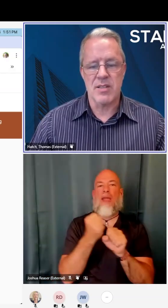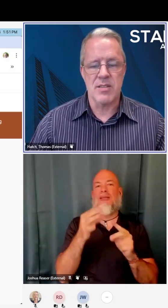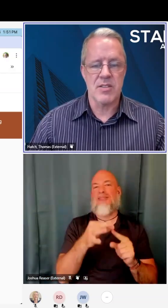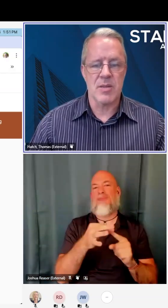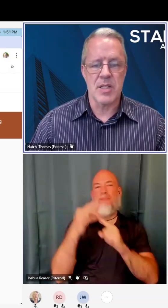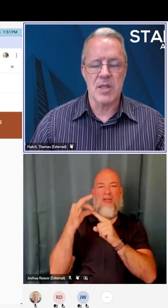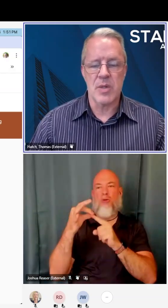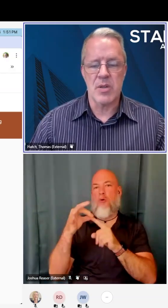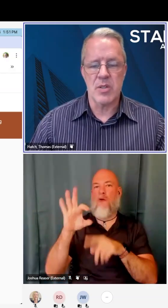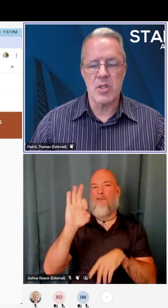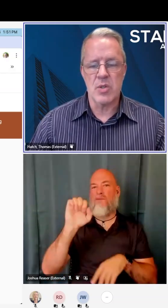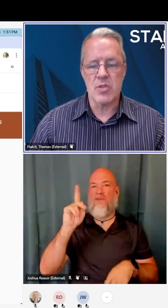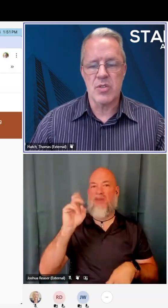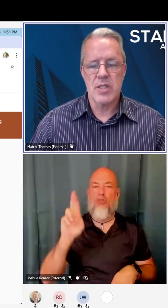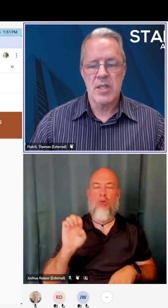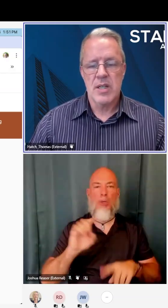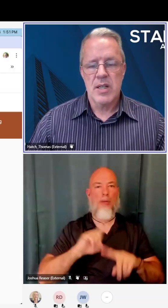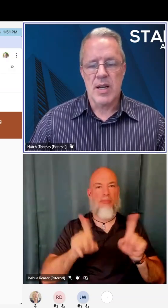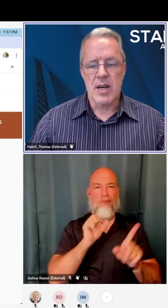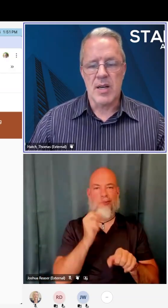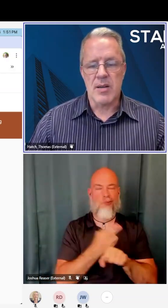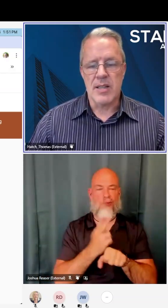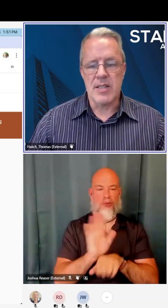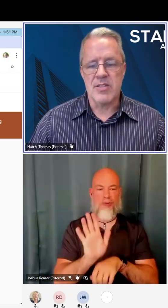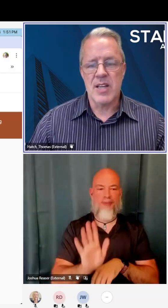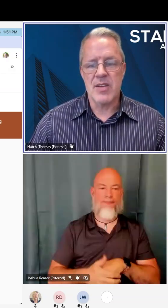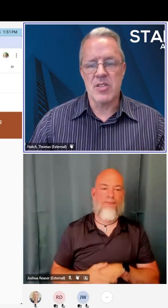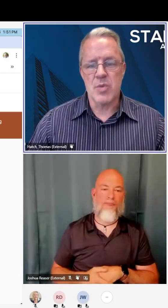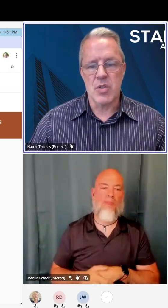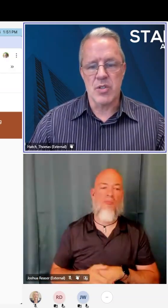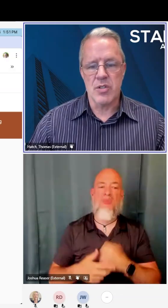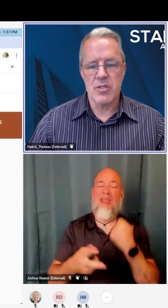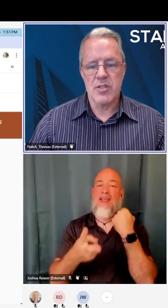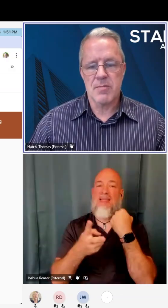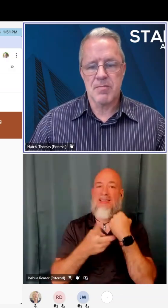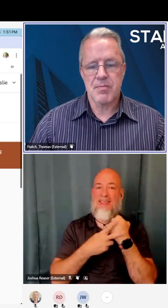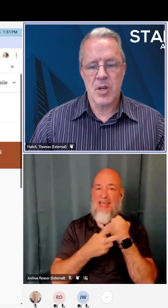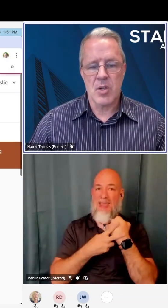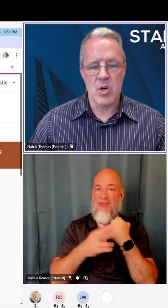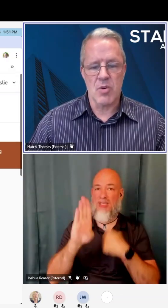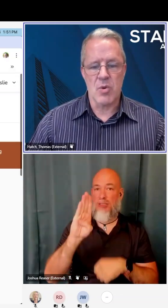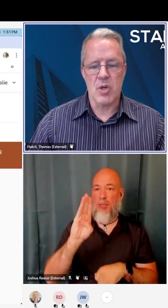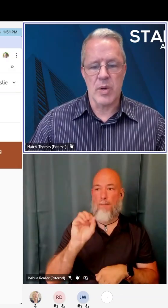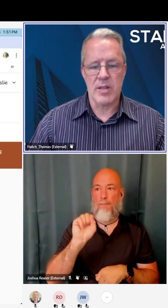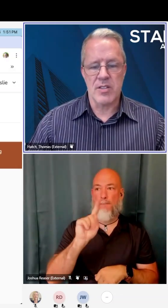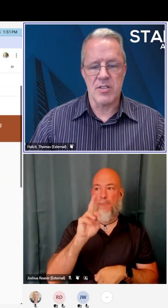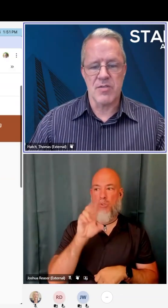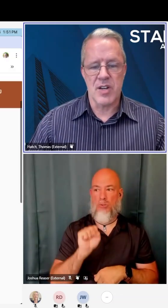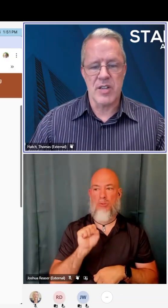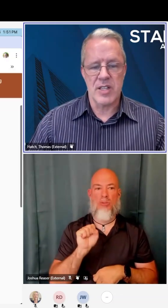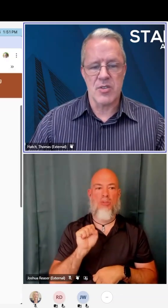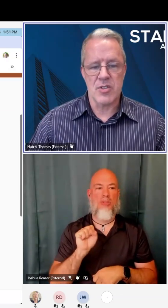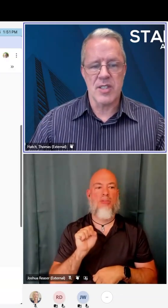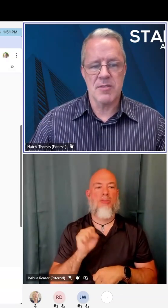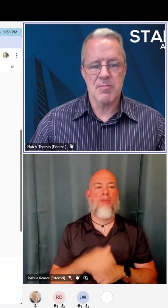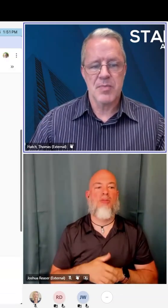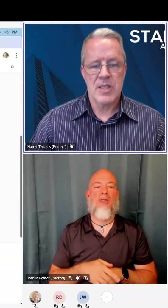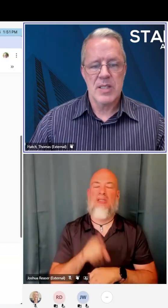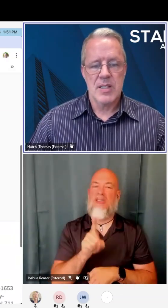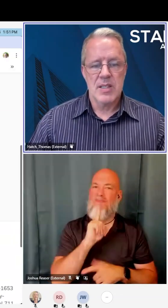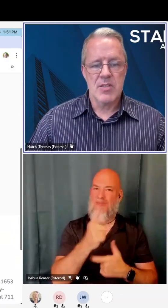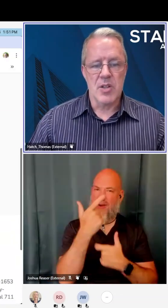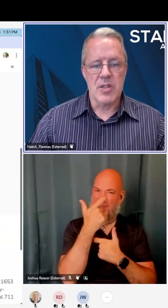not something that we don't use. And then savings boosters, I'll go over real quick. This is very